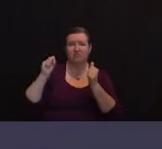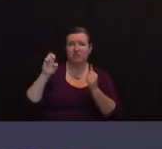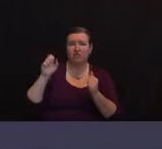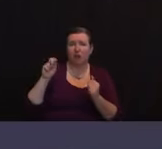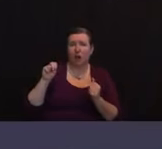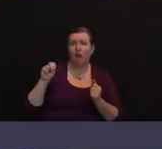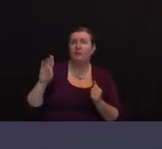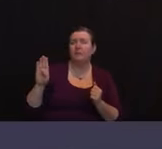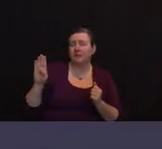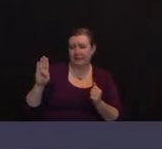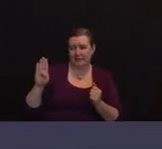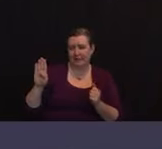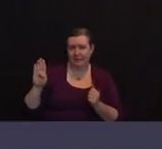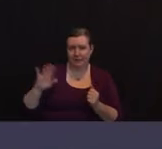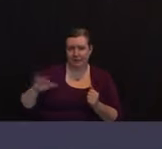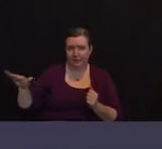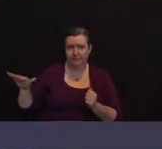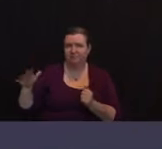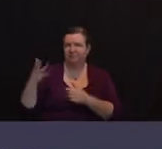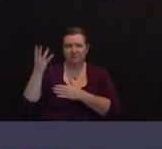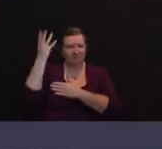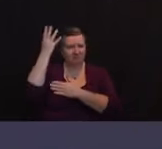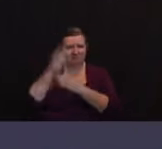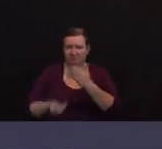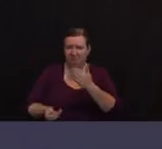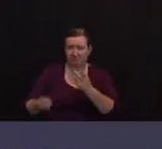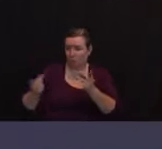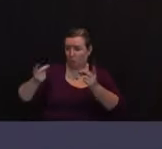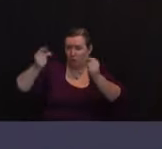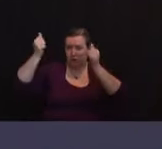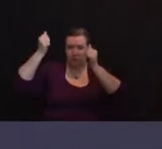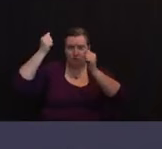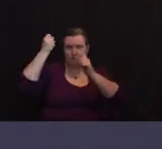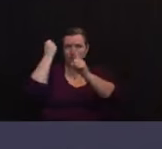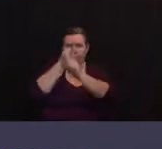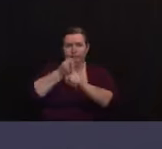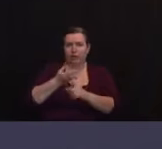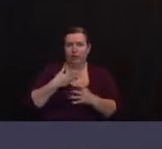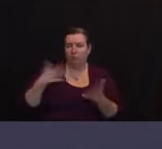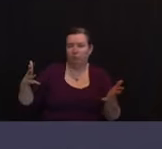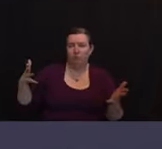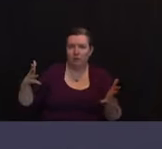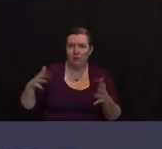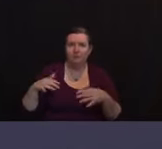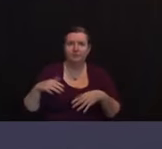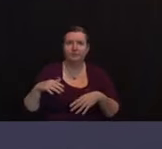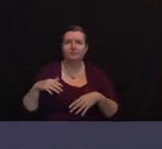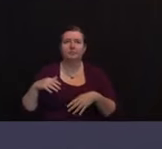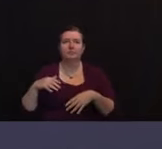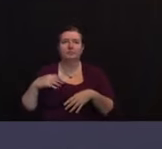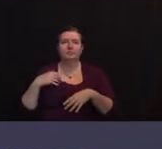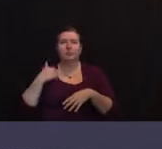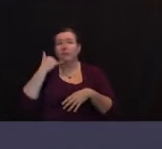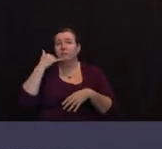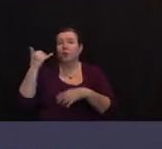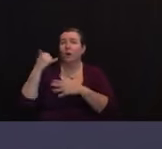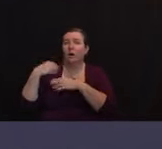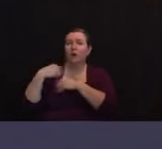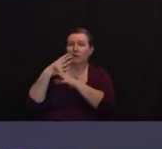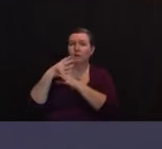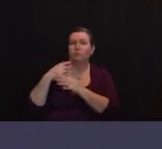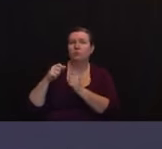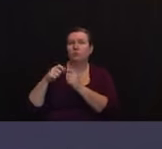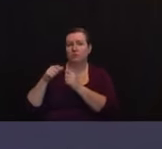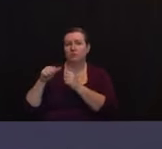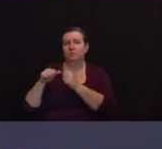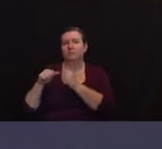incredibly profound conversation by phone the other day with Associate Justice Janie LaVecchia, who has been on the New Jersey Supreme Court